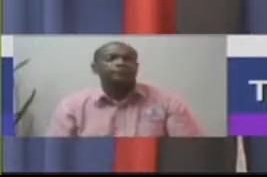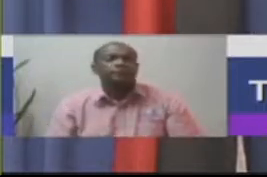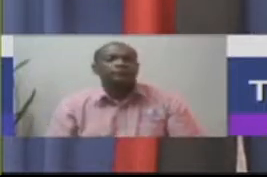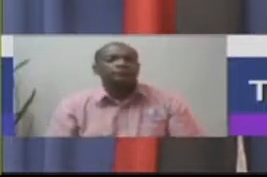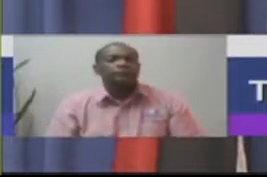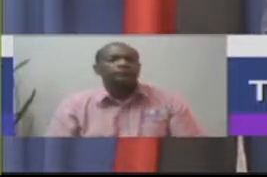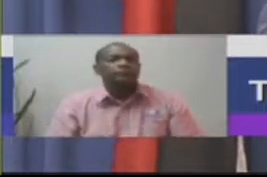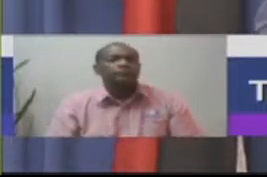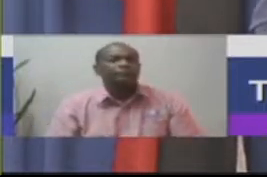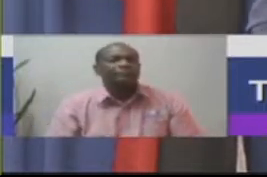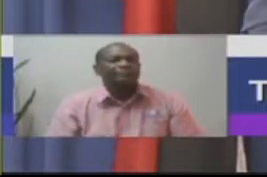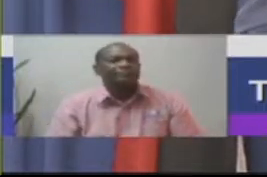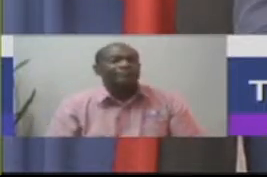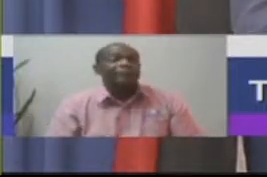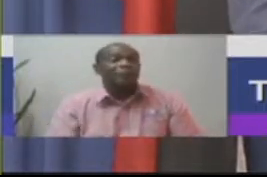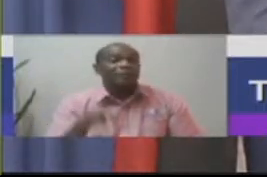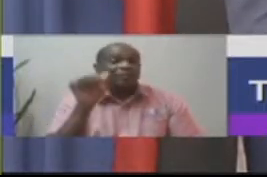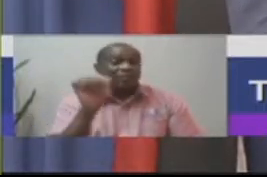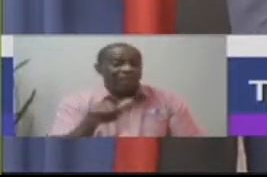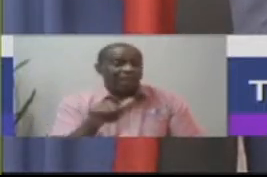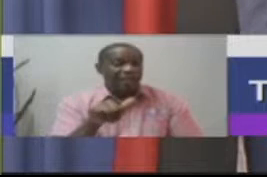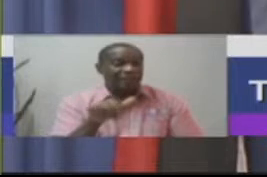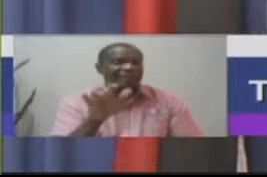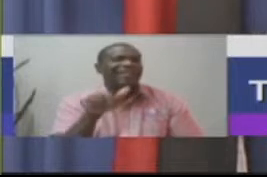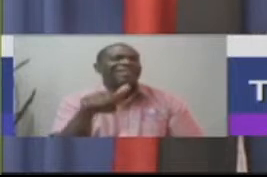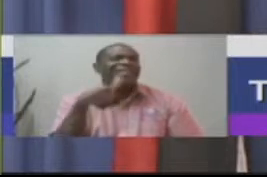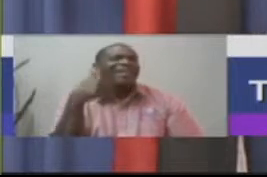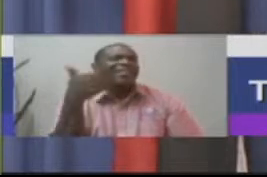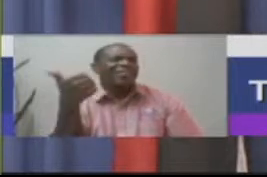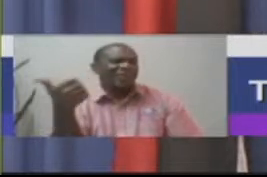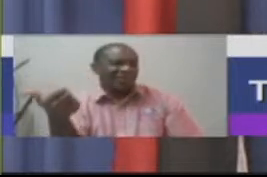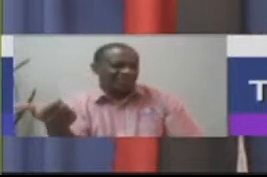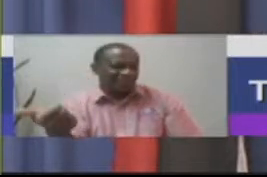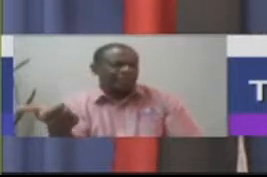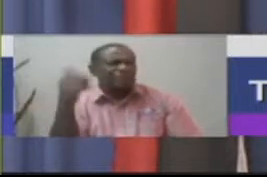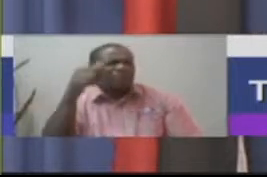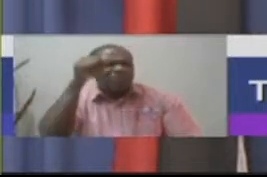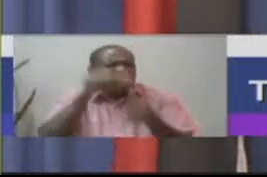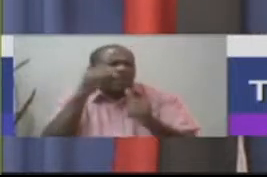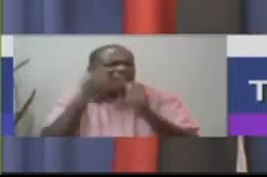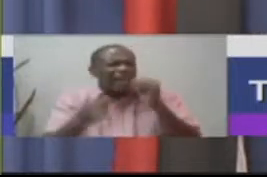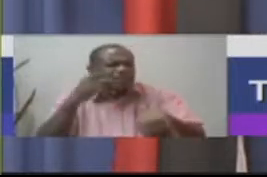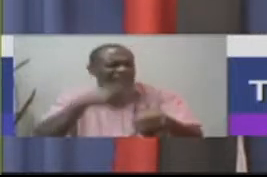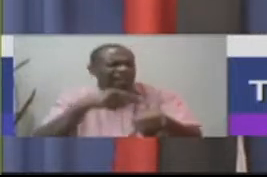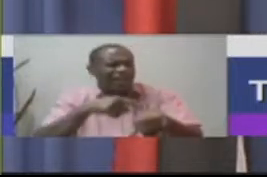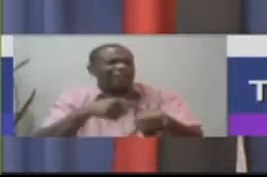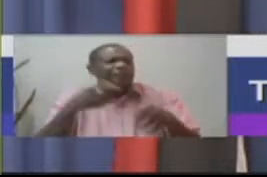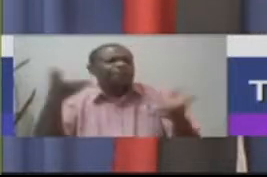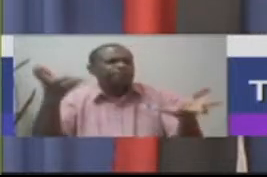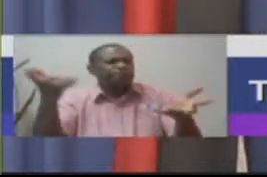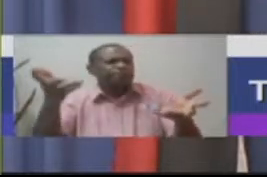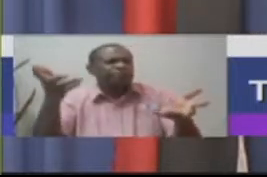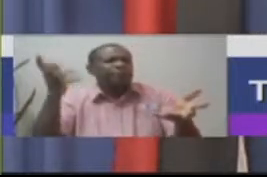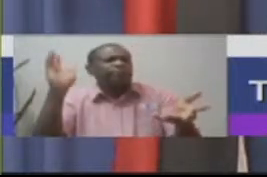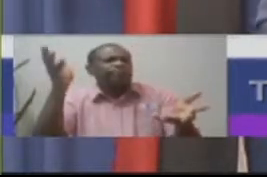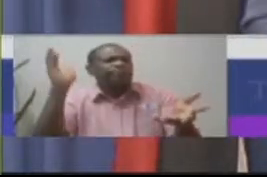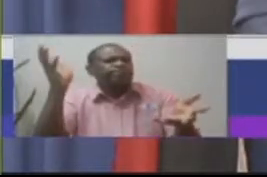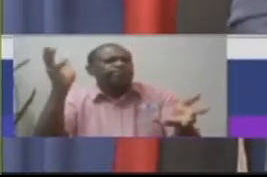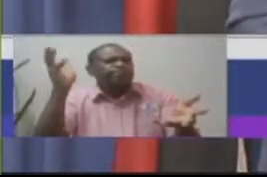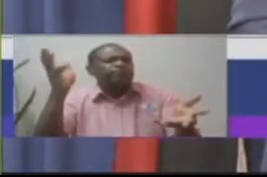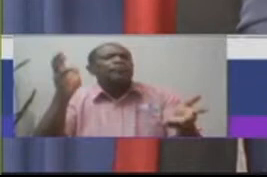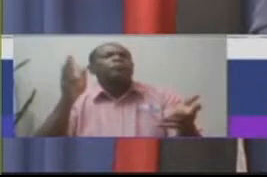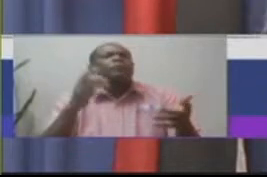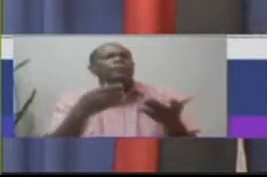that's another. Since I spoke to you last, when I spoke to you last, I spoke about the U.S. vaccines as our tranche